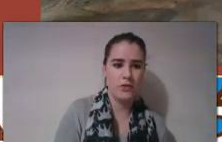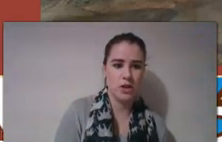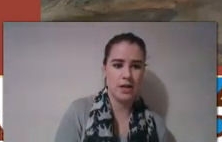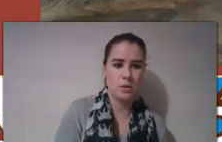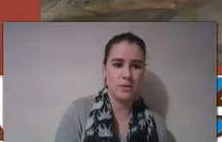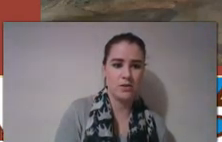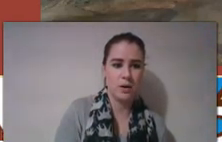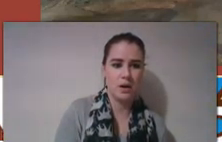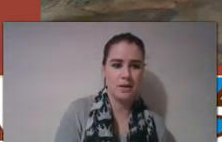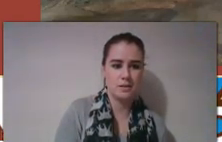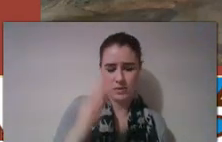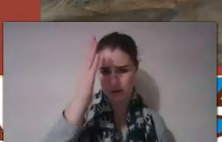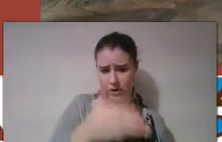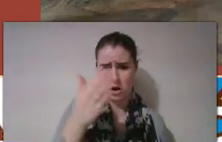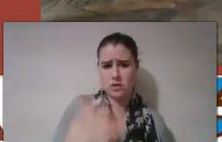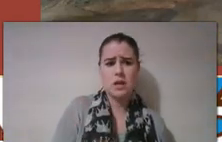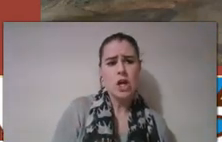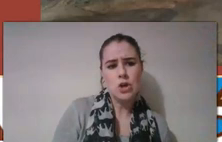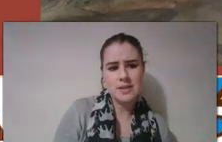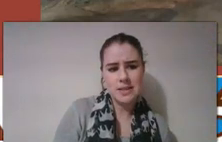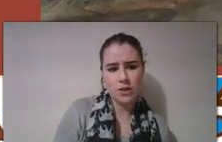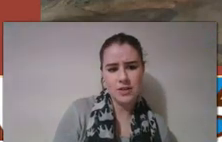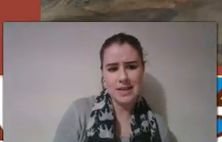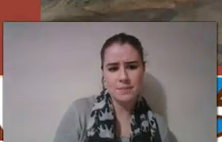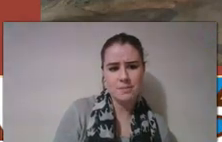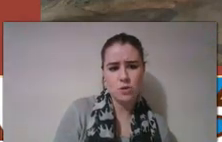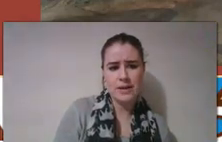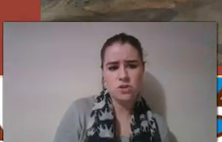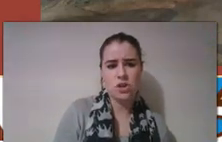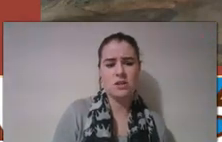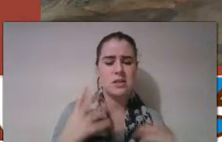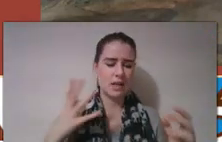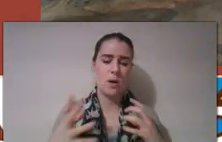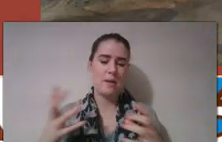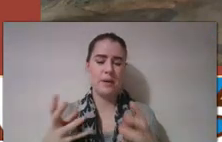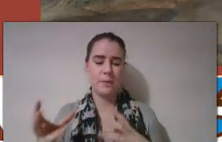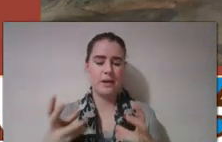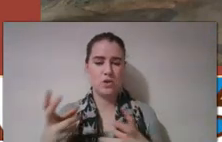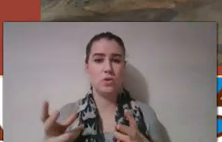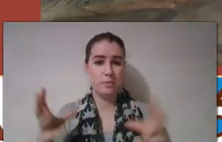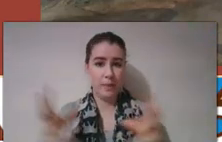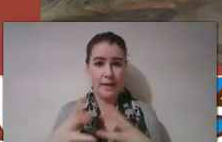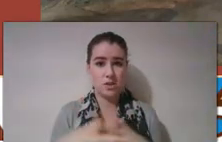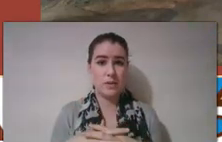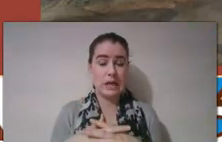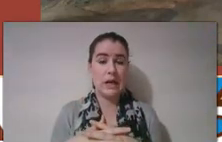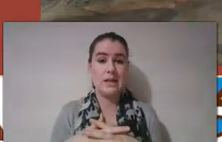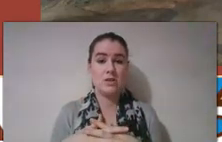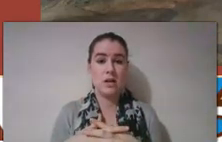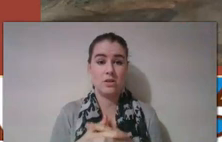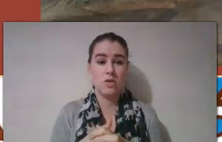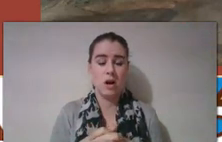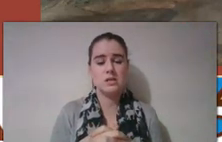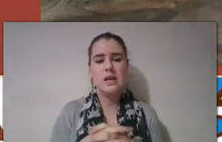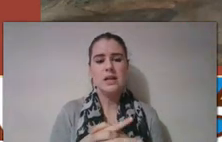traditional oval shaped one with those pines with the logs. You can see lots of the gaps in between, so you can understand why they build that daub paste with the clay